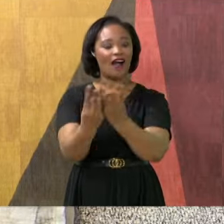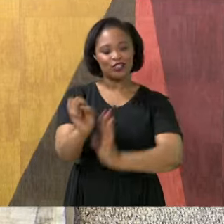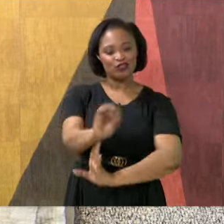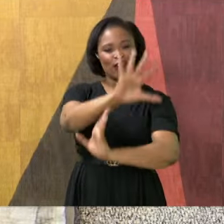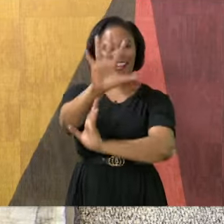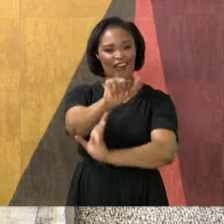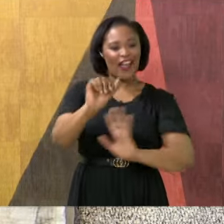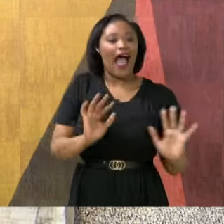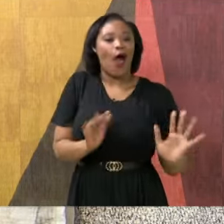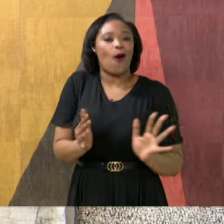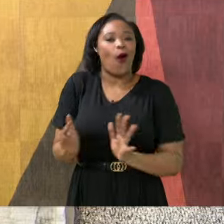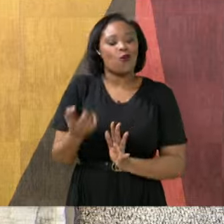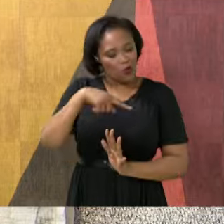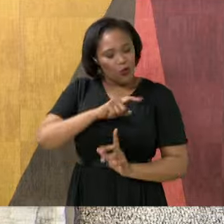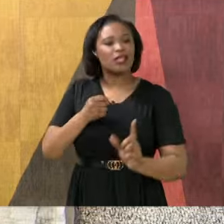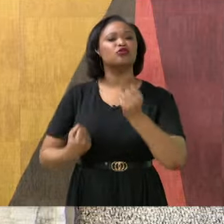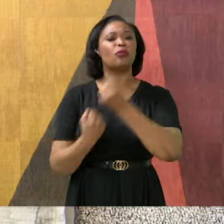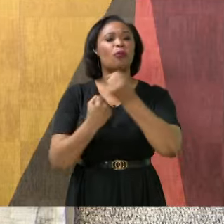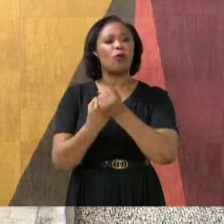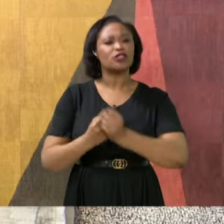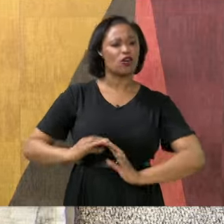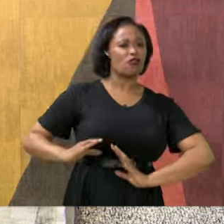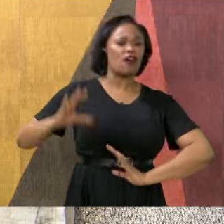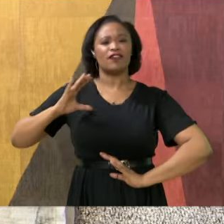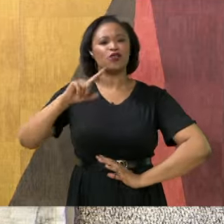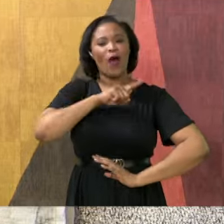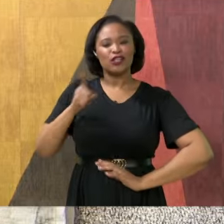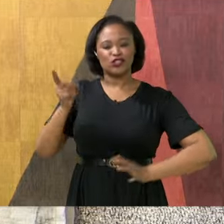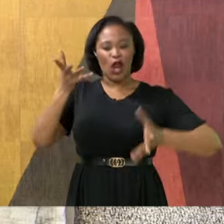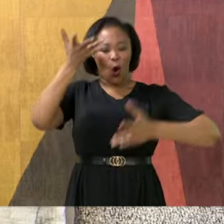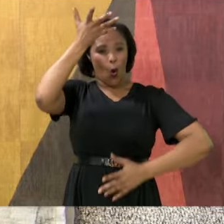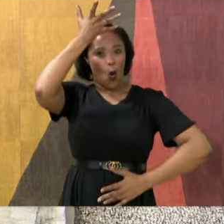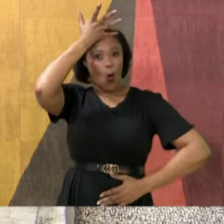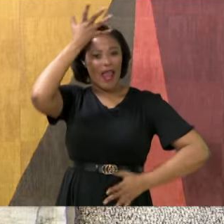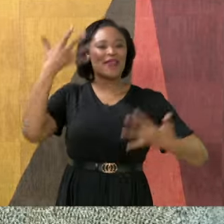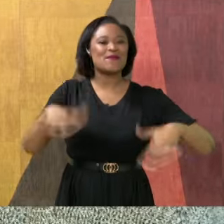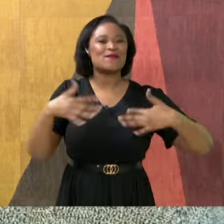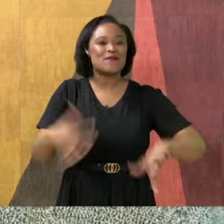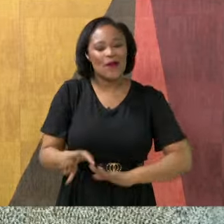100% behind her with confidence because we absolutely have a queen in front of us. Your new Miss South